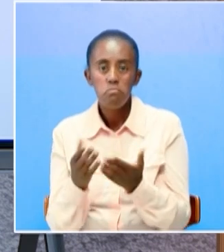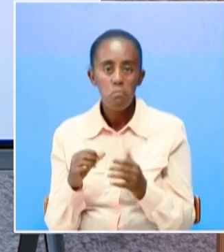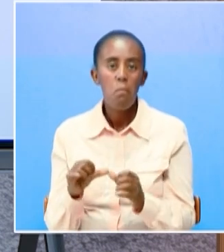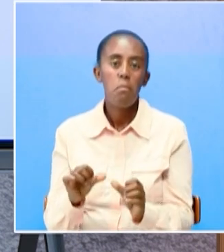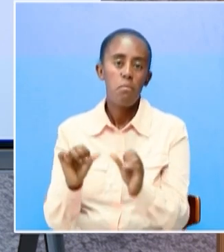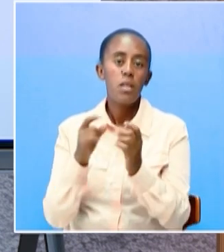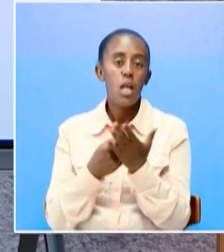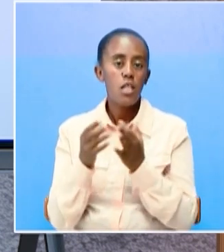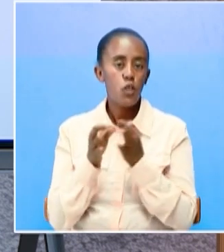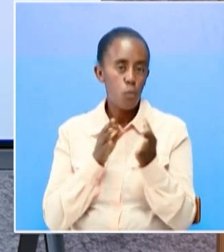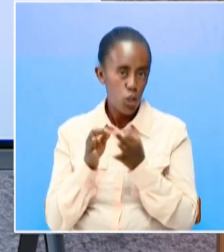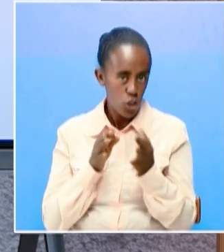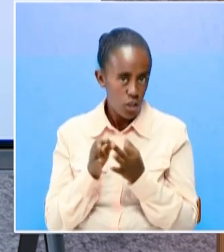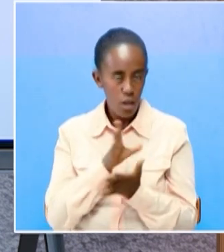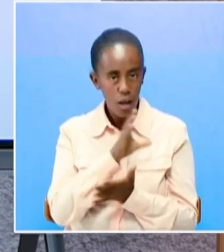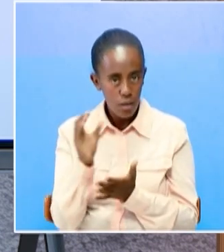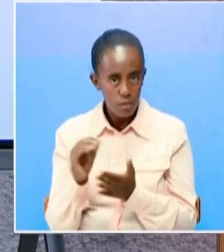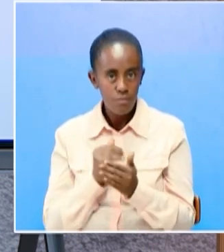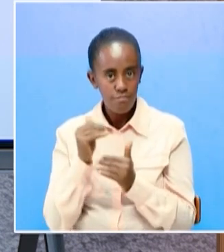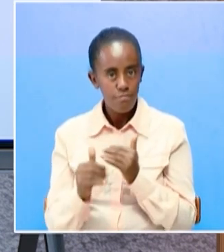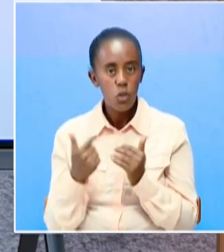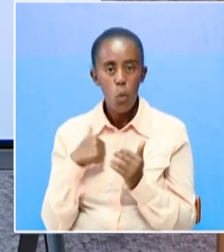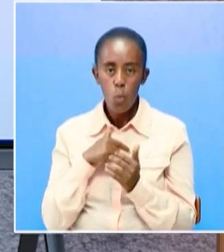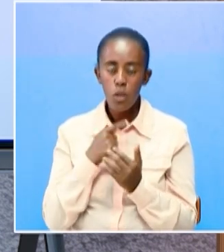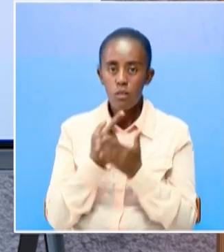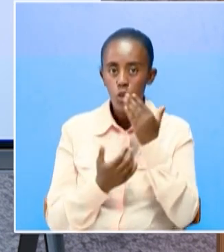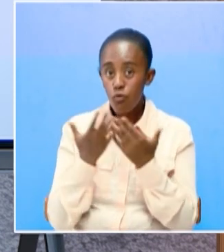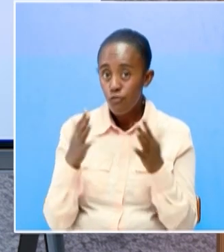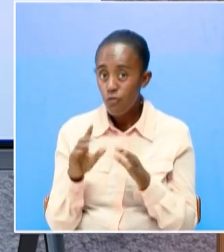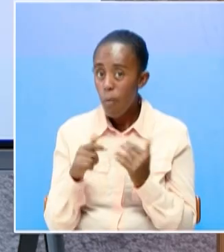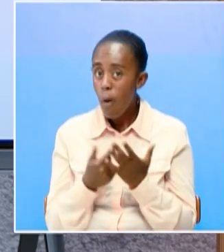kinds of expressions. And then we talked about what?